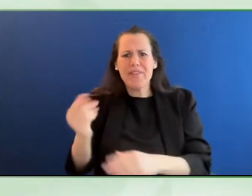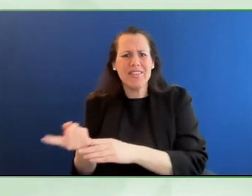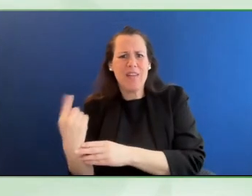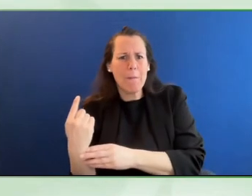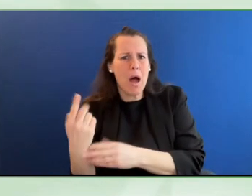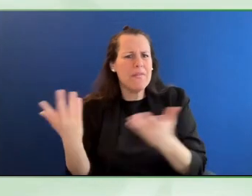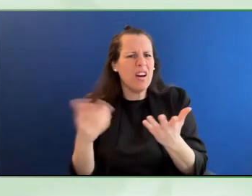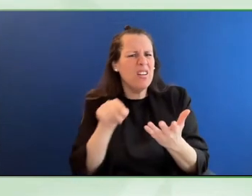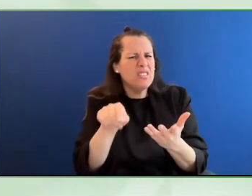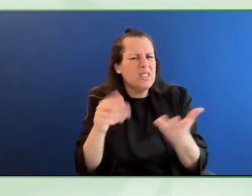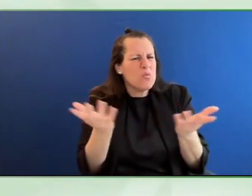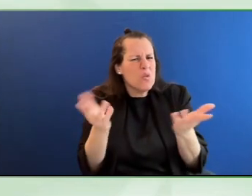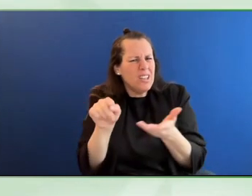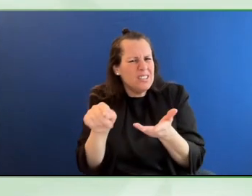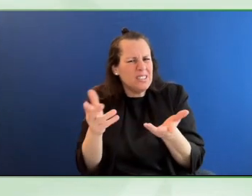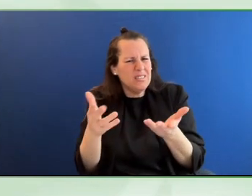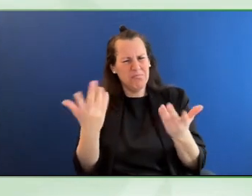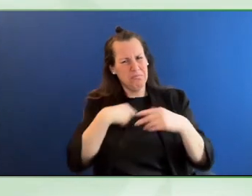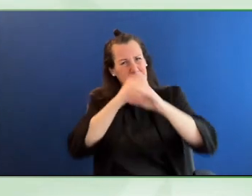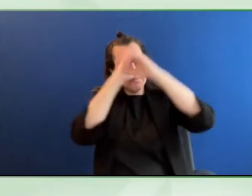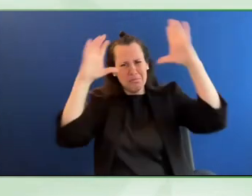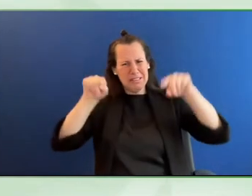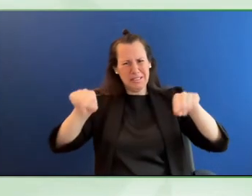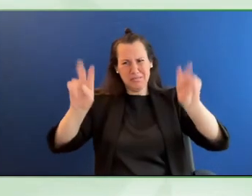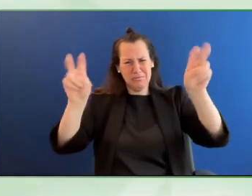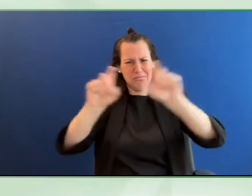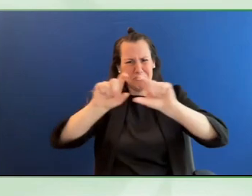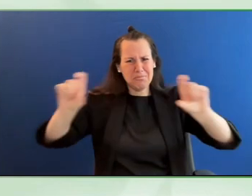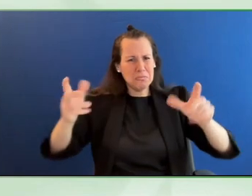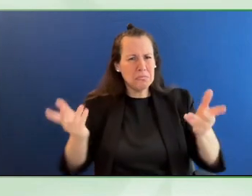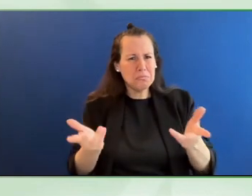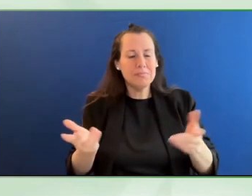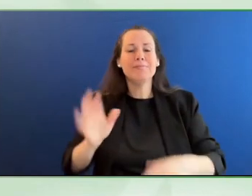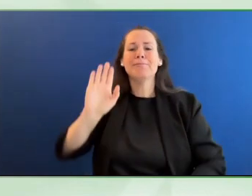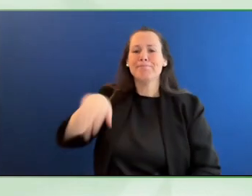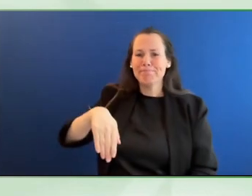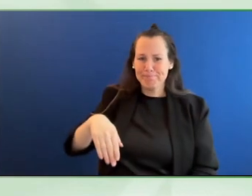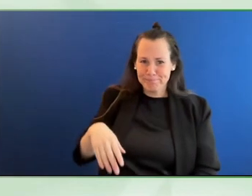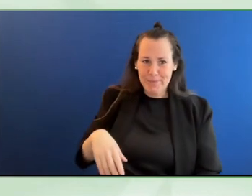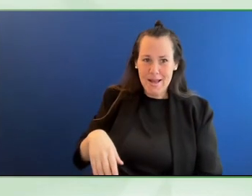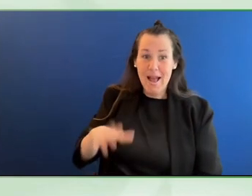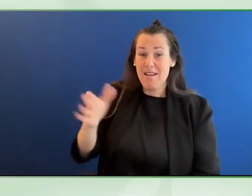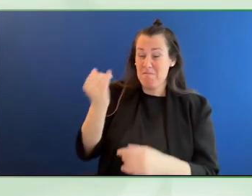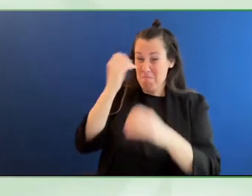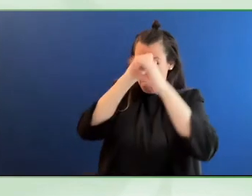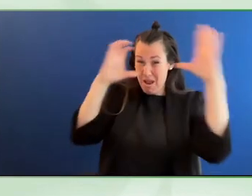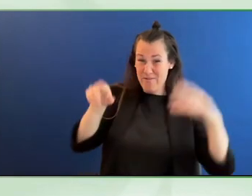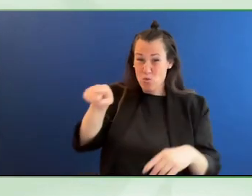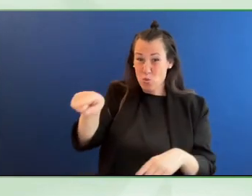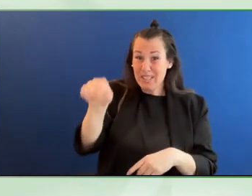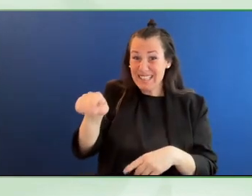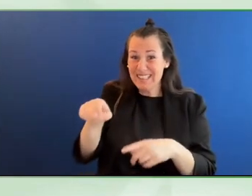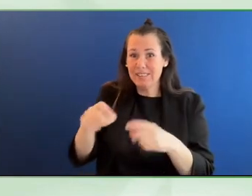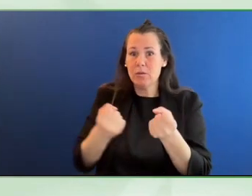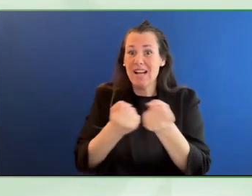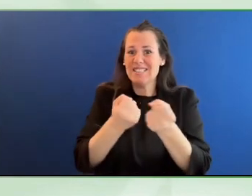one, and nobody will let you install your AT on their computer. You can go to the library, and you can't install it there. You go to school, and all your classmates have